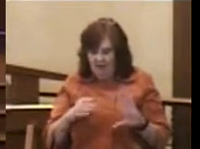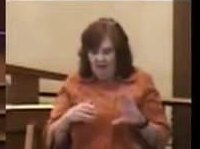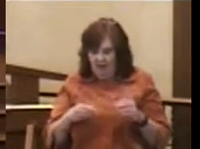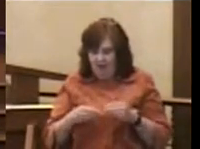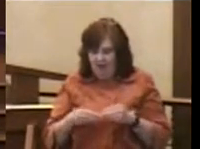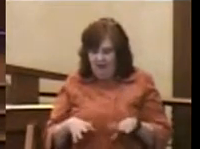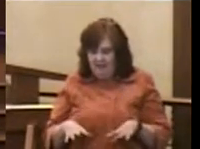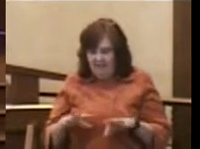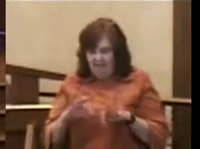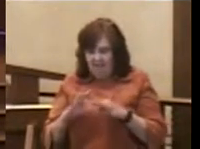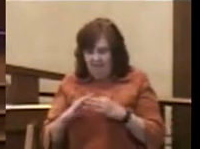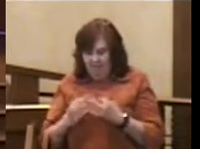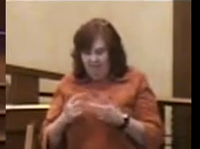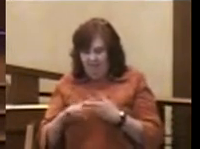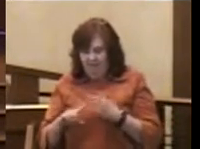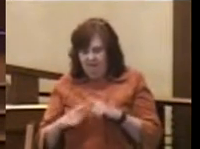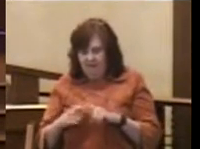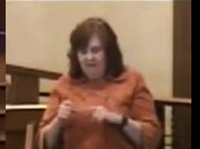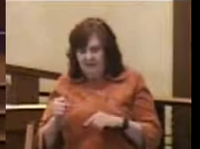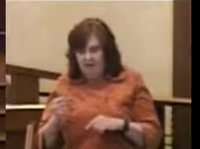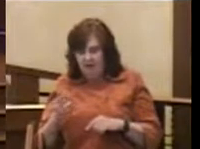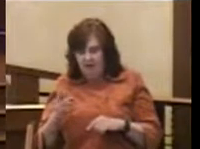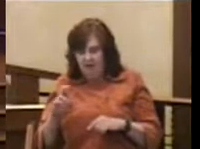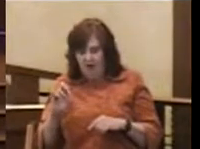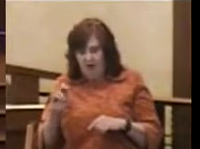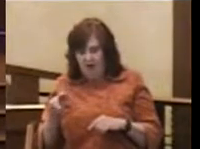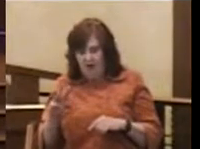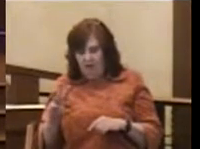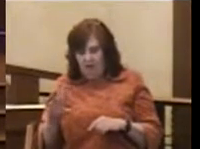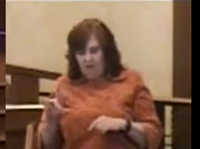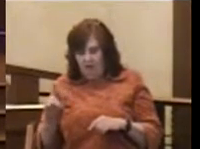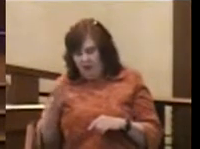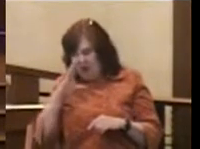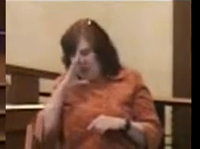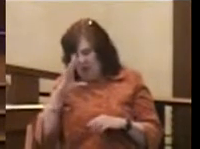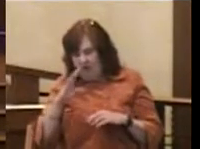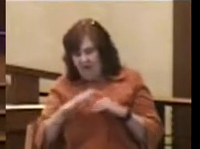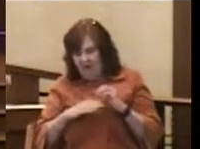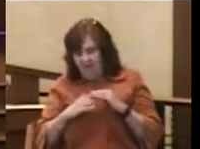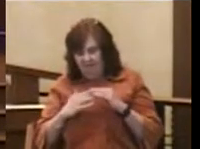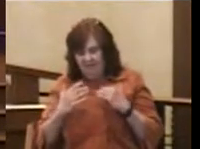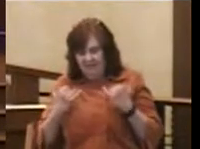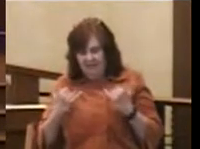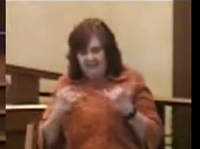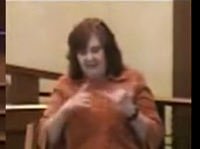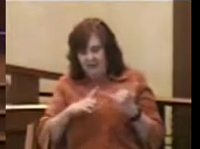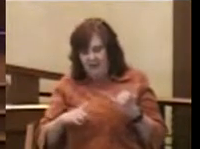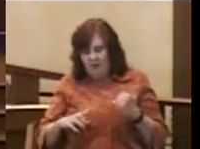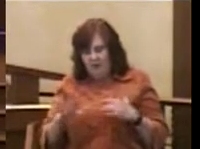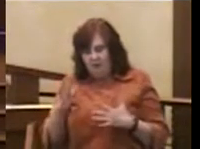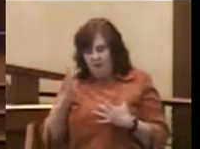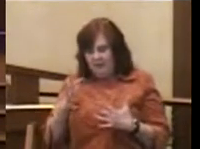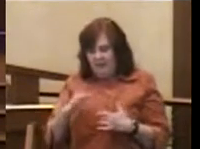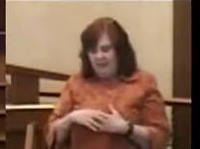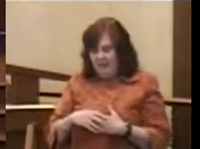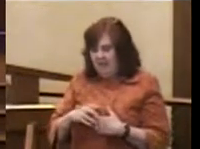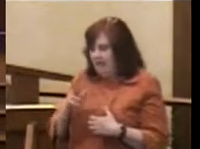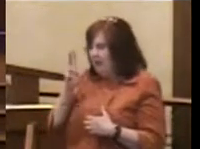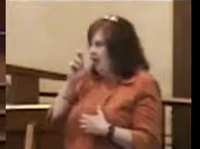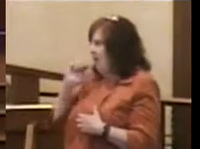the family and friends of Sharon Wold. May they know your comfort these days. Lord, in your mercy.